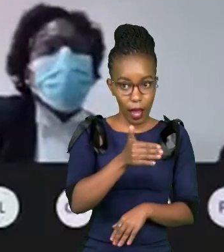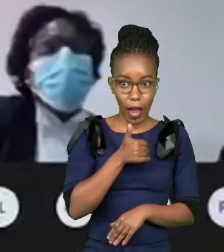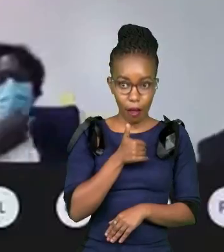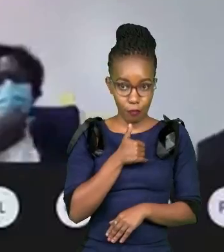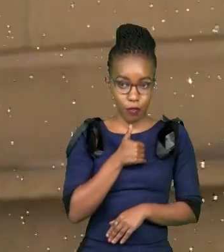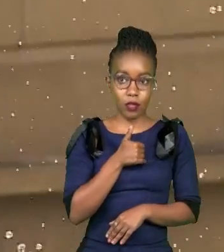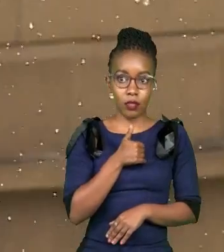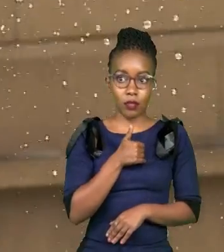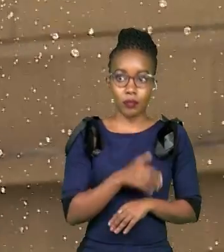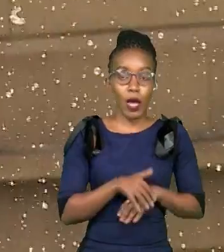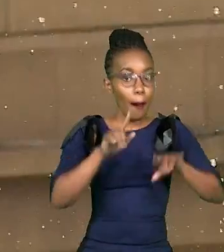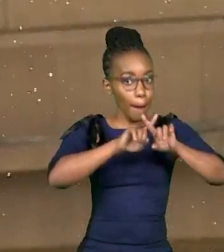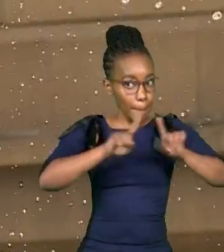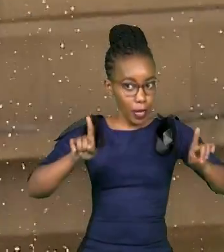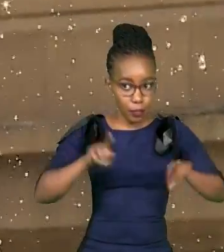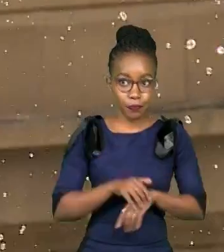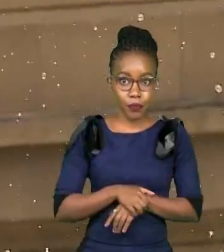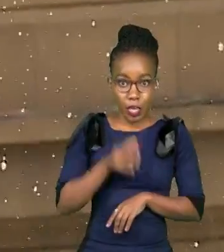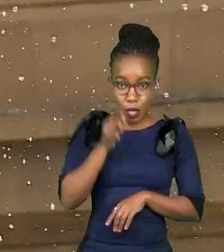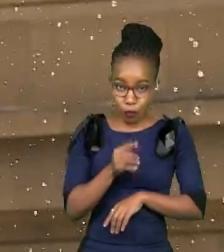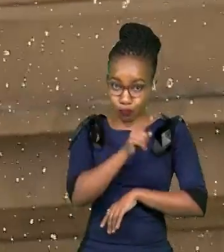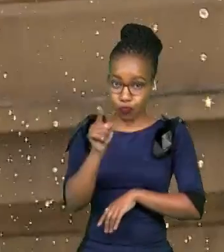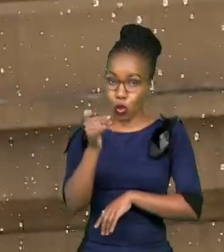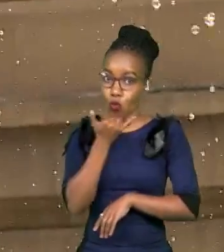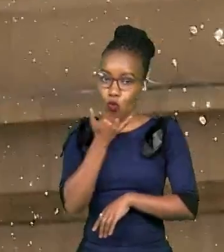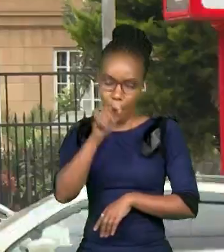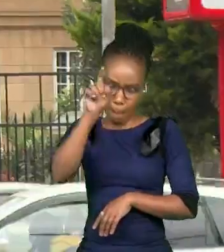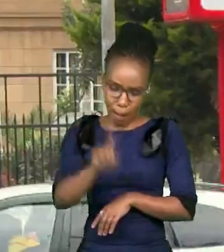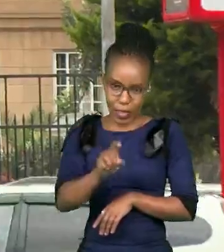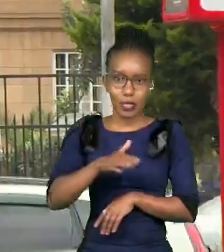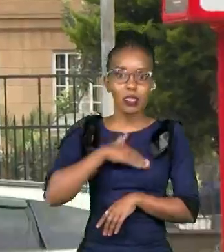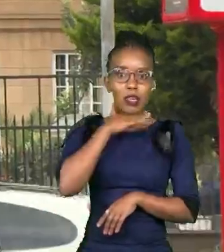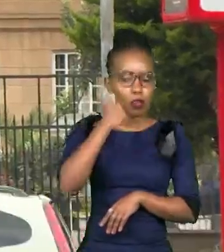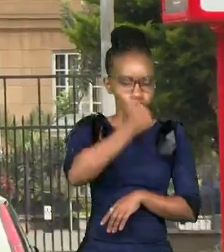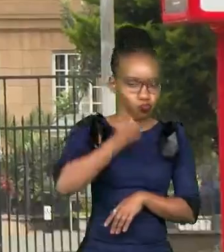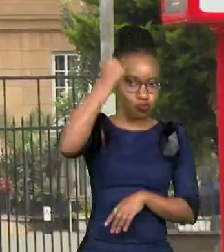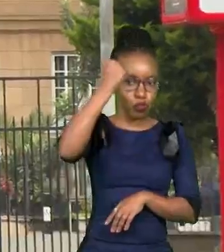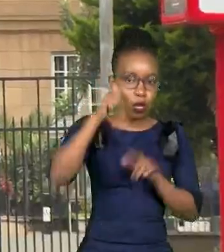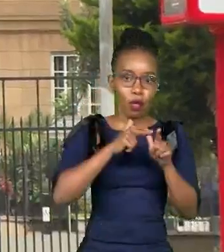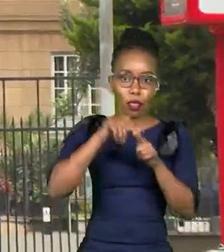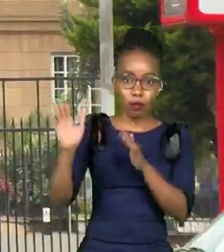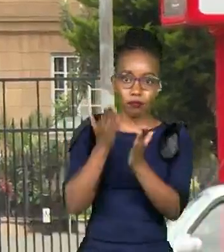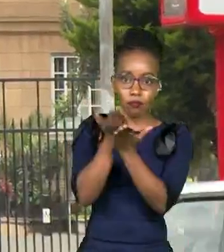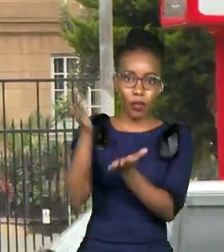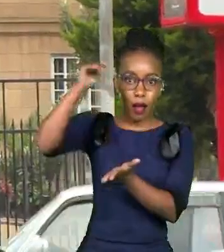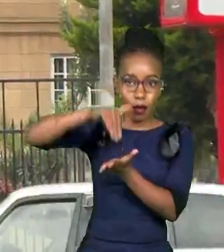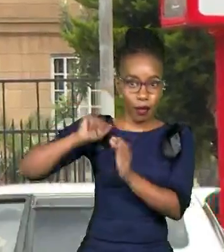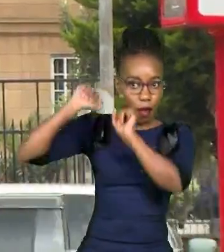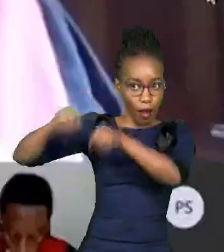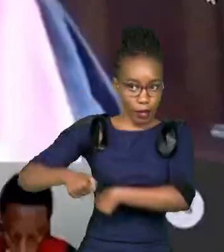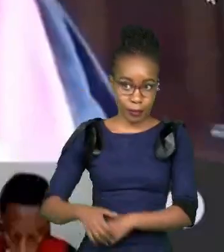rare cases. However, offenders subjected to mandatory death penalties can appeal for a sentencing